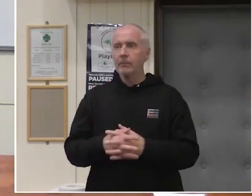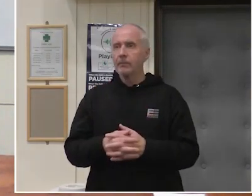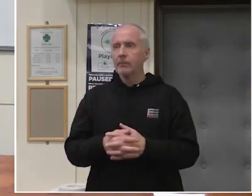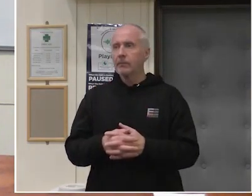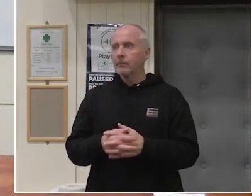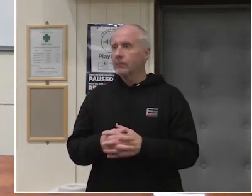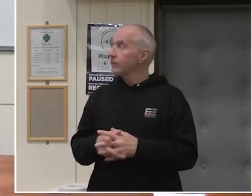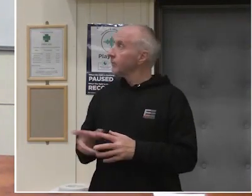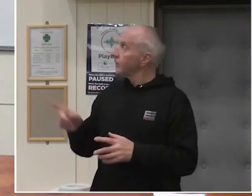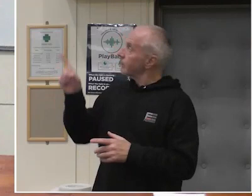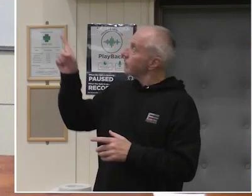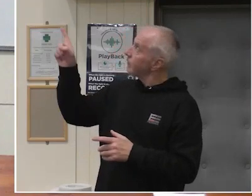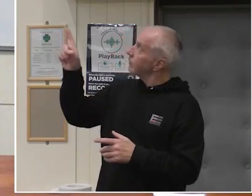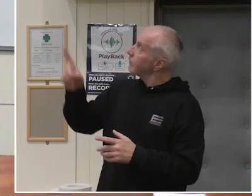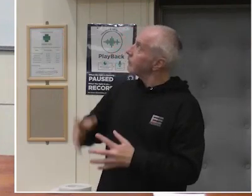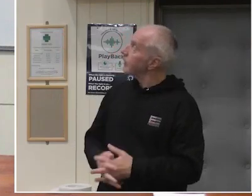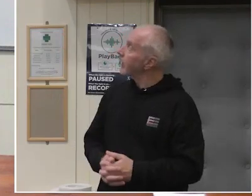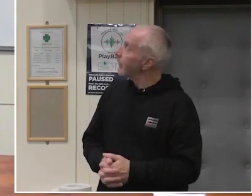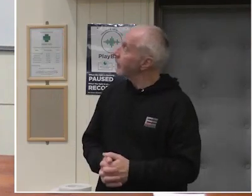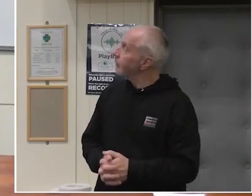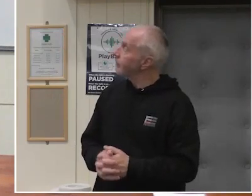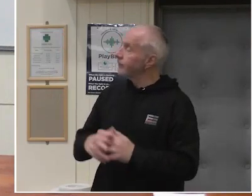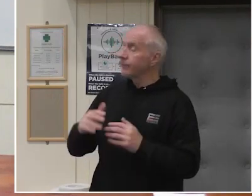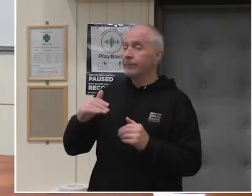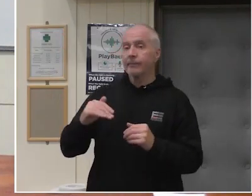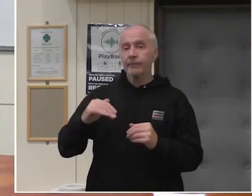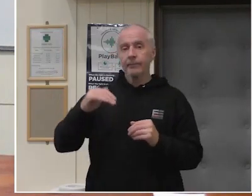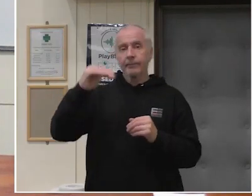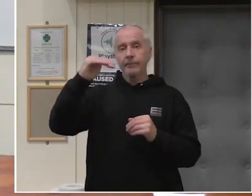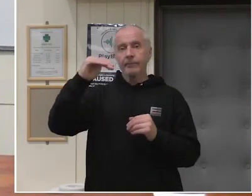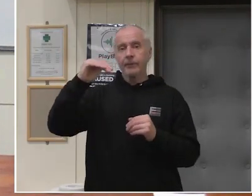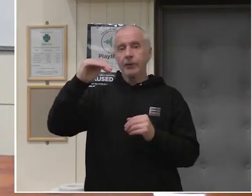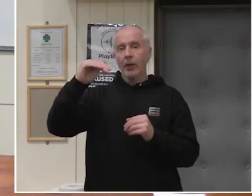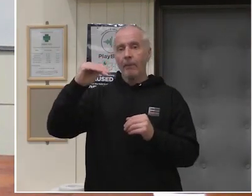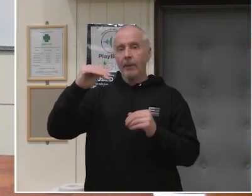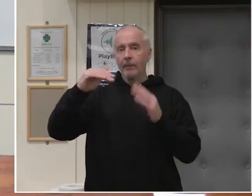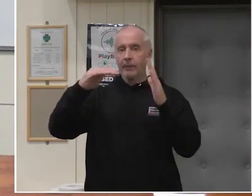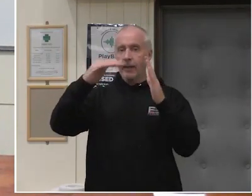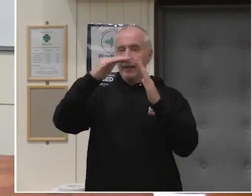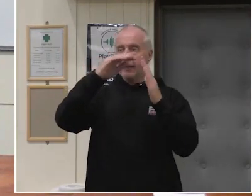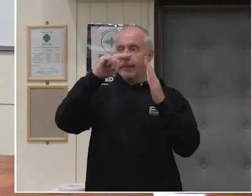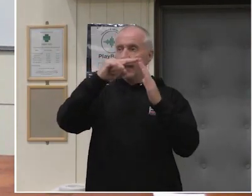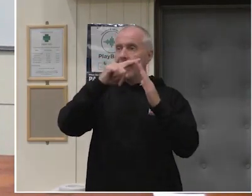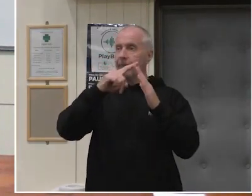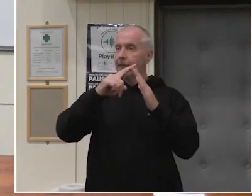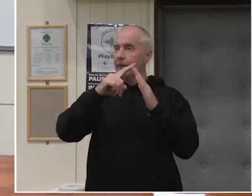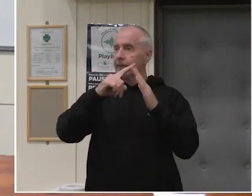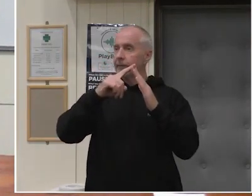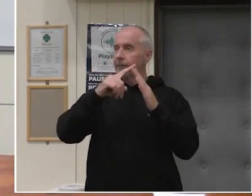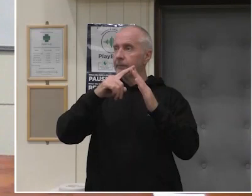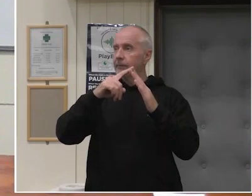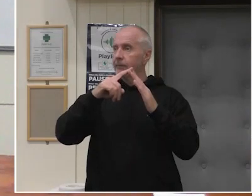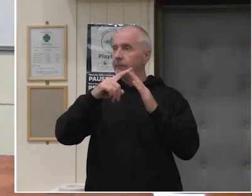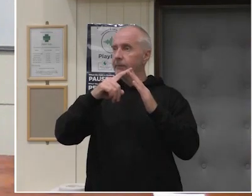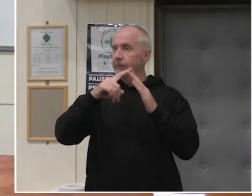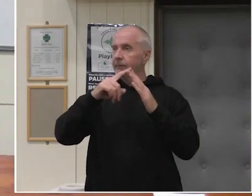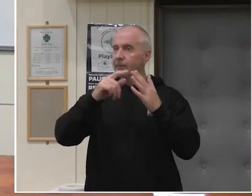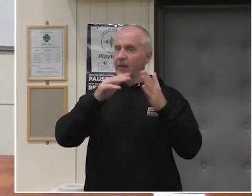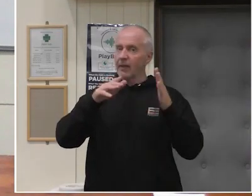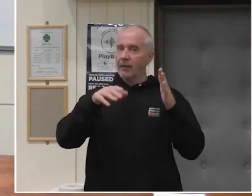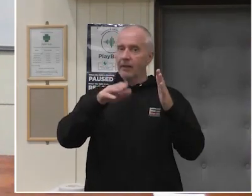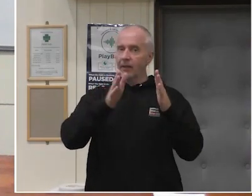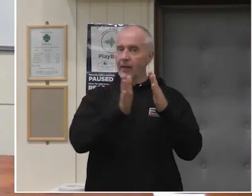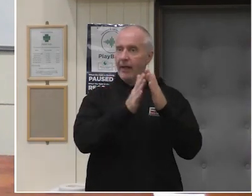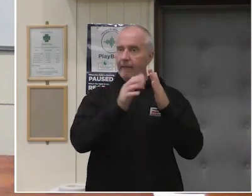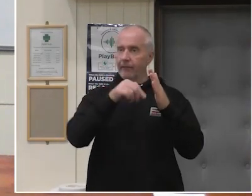this logo that you've seen up in the top left corner. Now this is going to become sort of abundantly clear in a second as to why I've